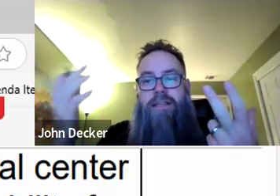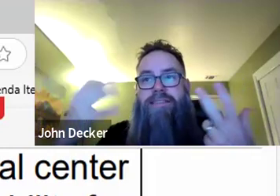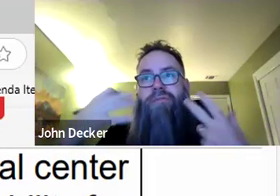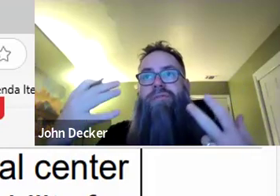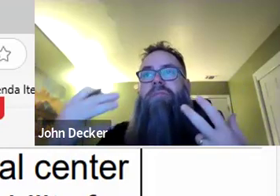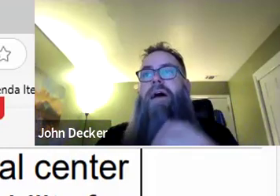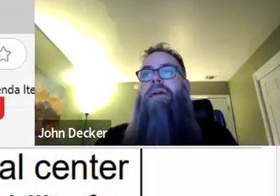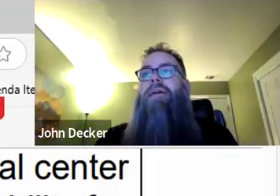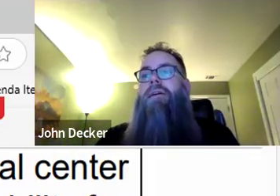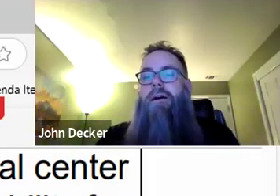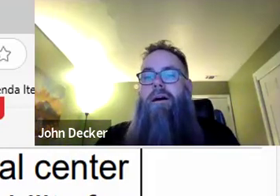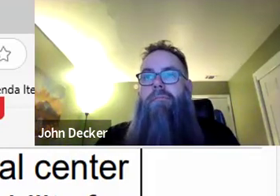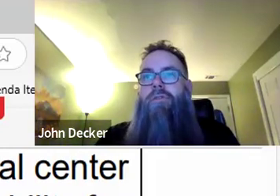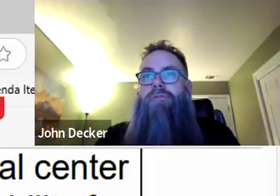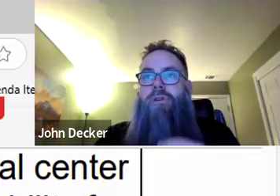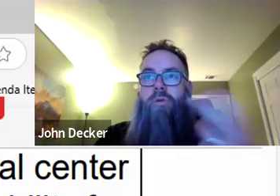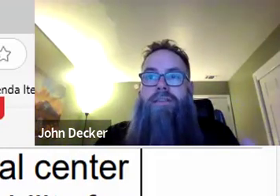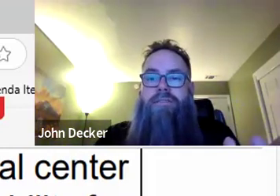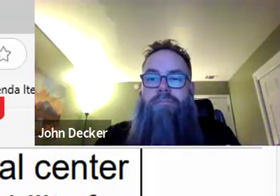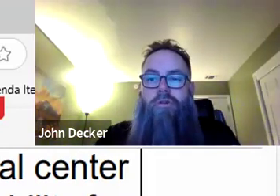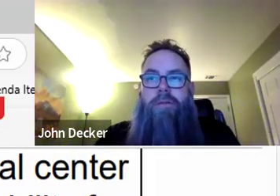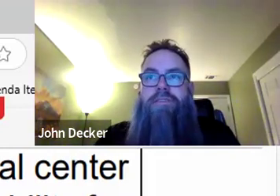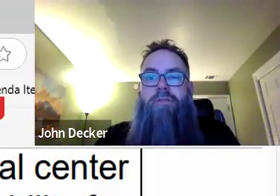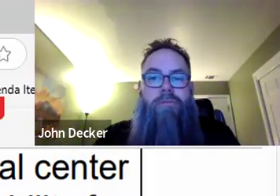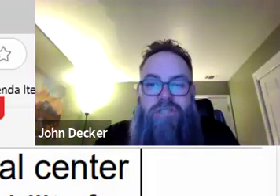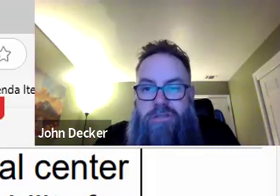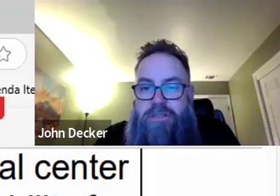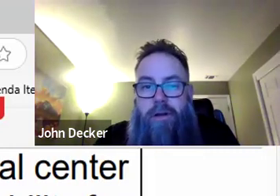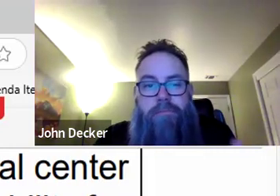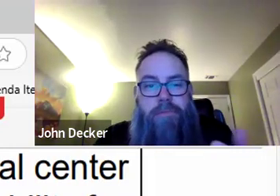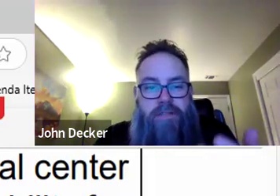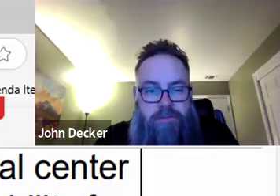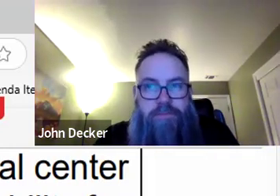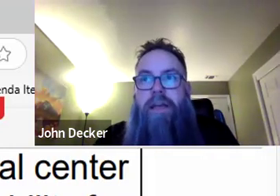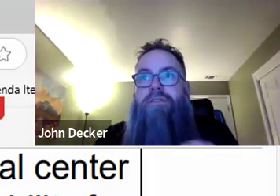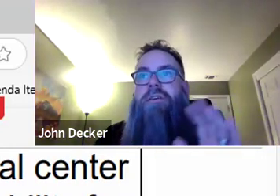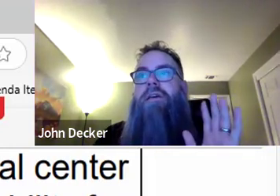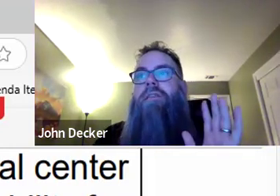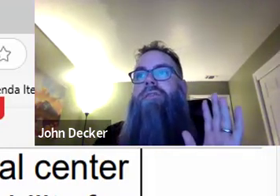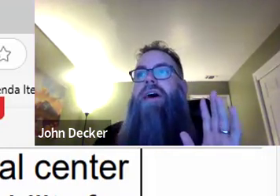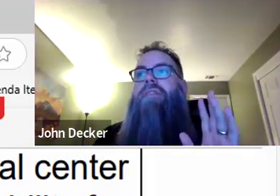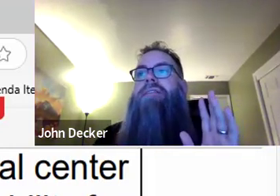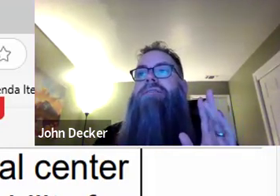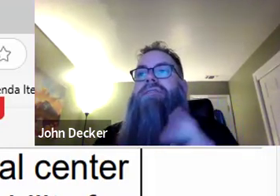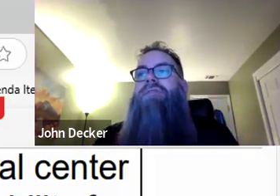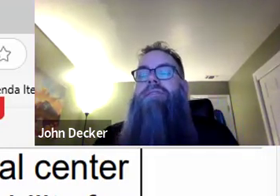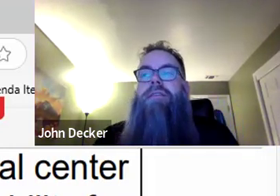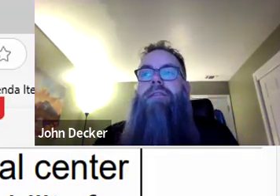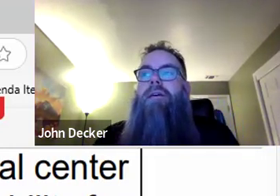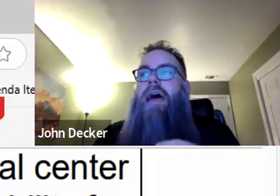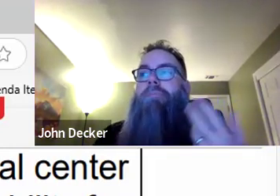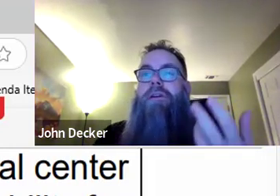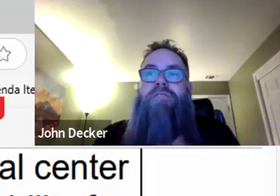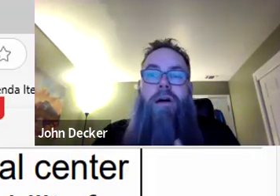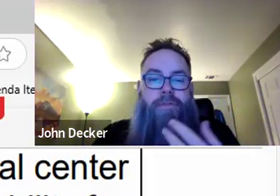program designs, get feedback. You have to request program design revisions from service providers. That is this phase,